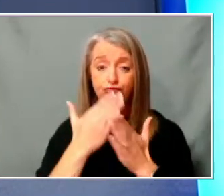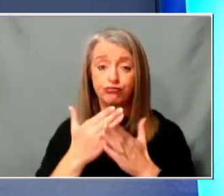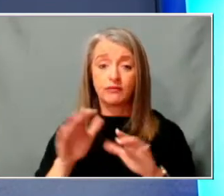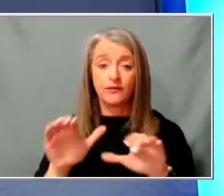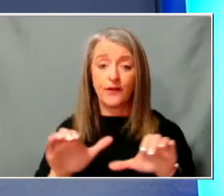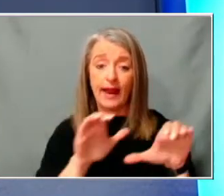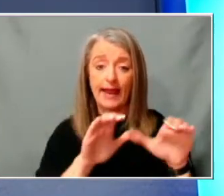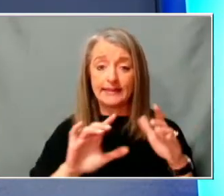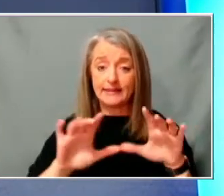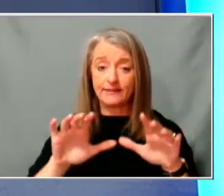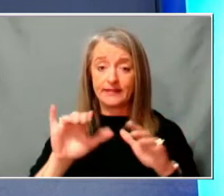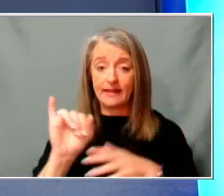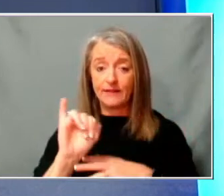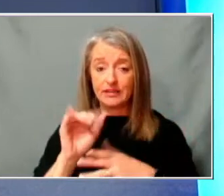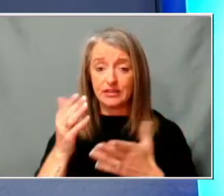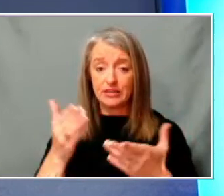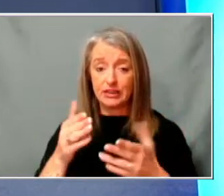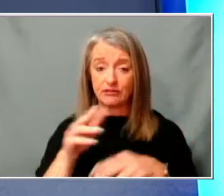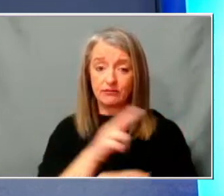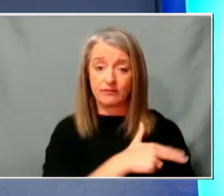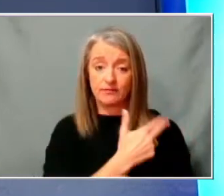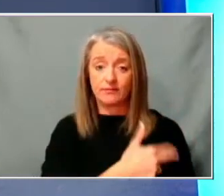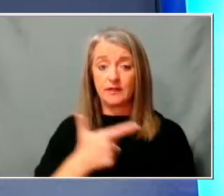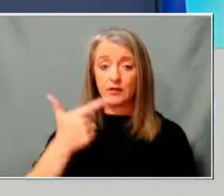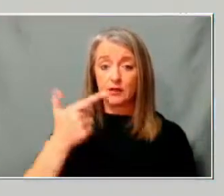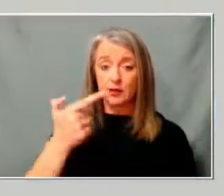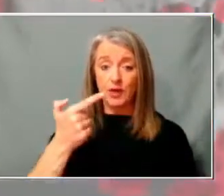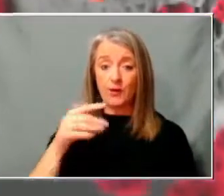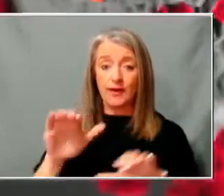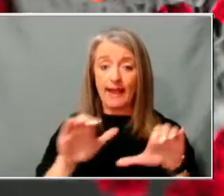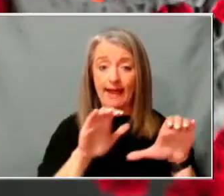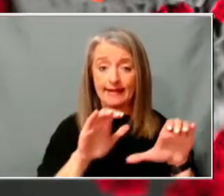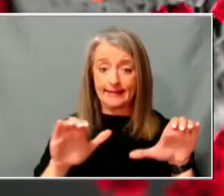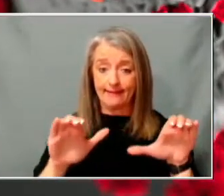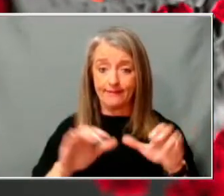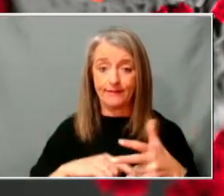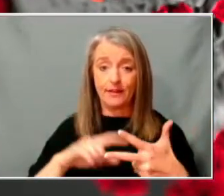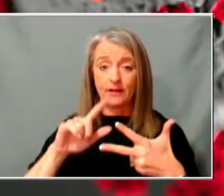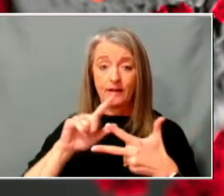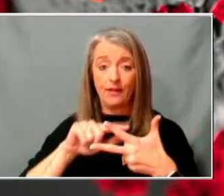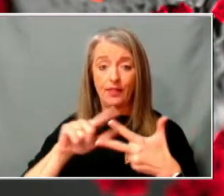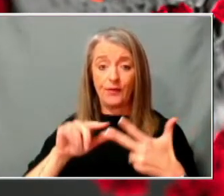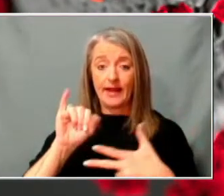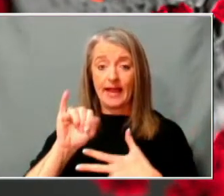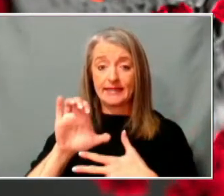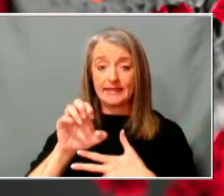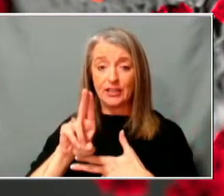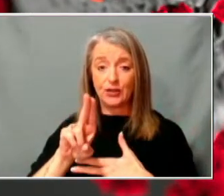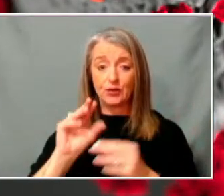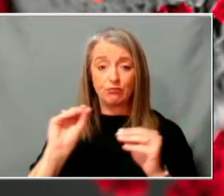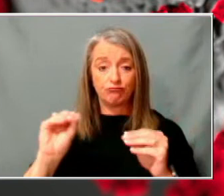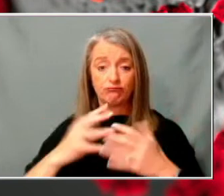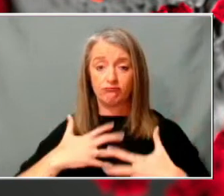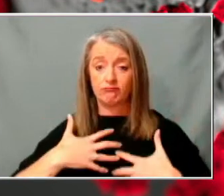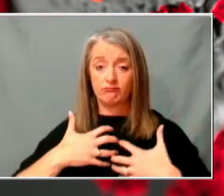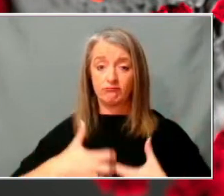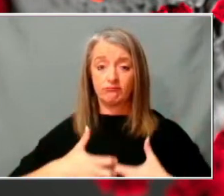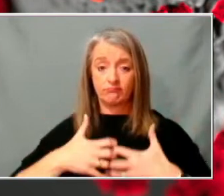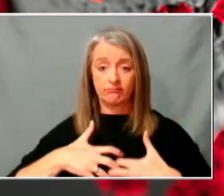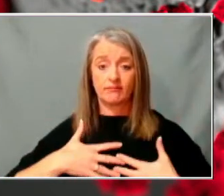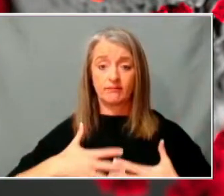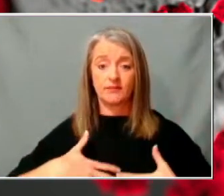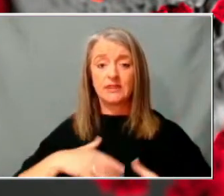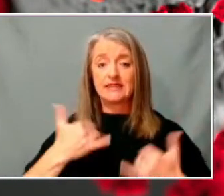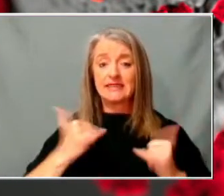infections here in the hospital. Right now we have 21 active infections, 3 in the ICU, none on the ventilator, still 20 in that recovery period.